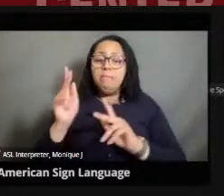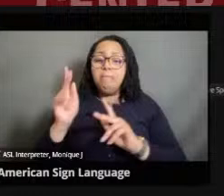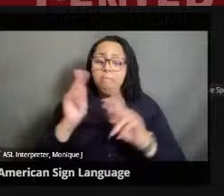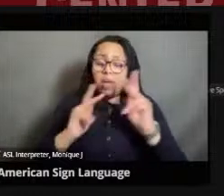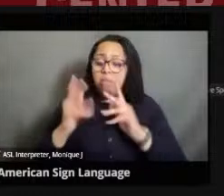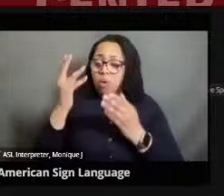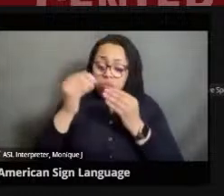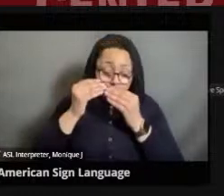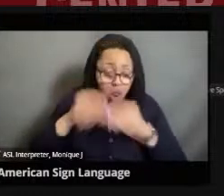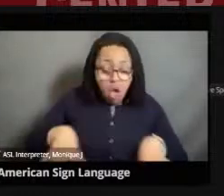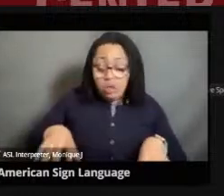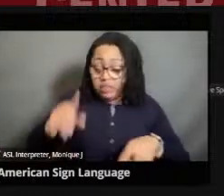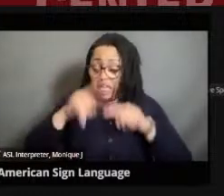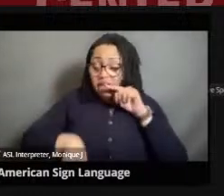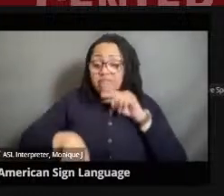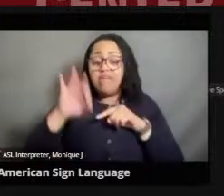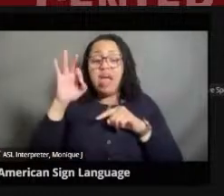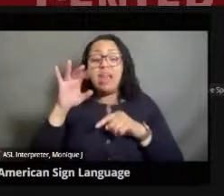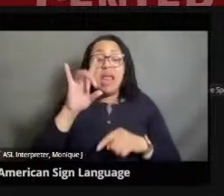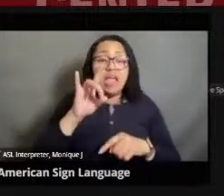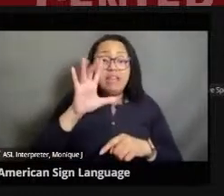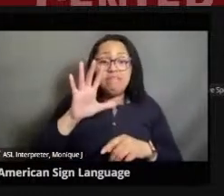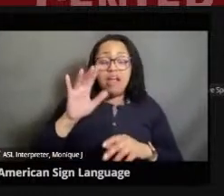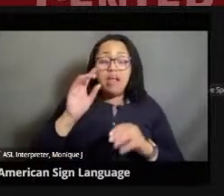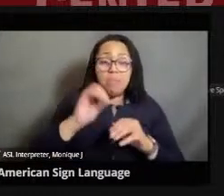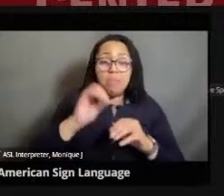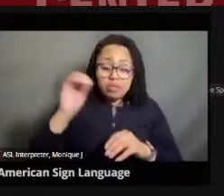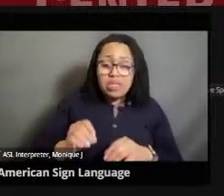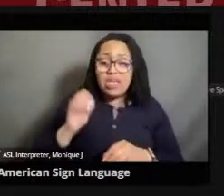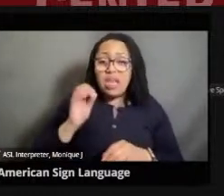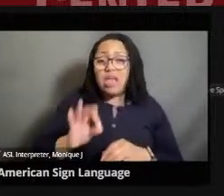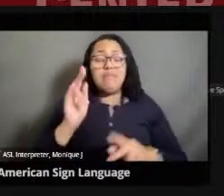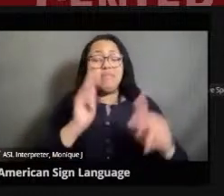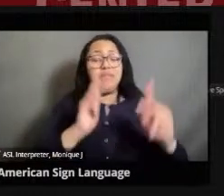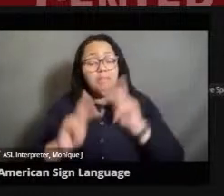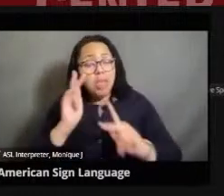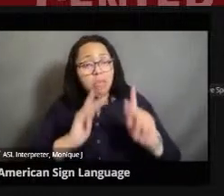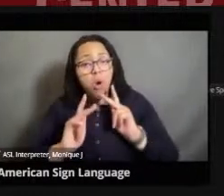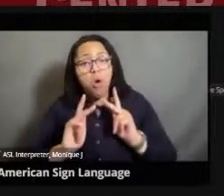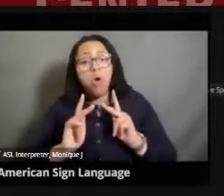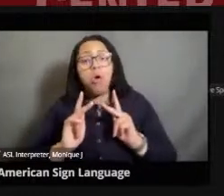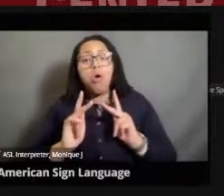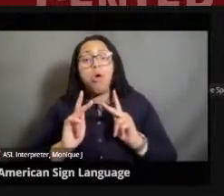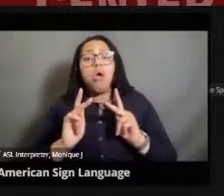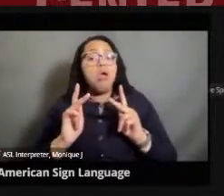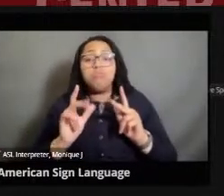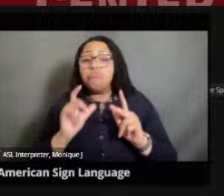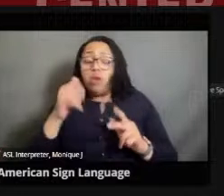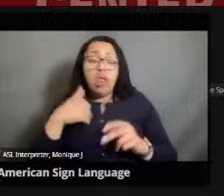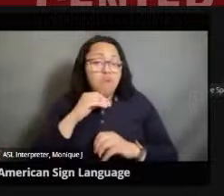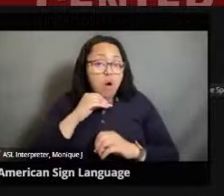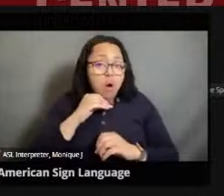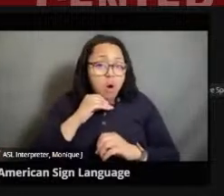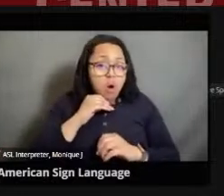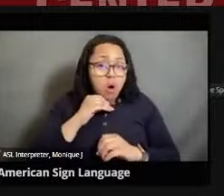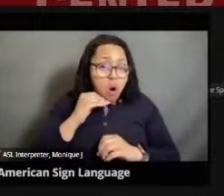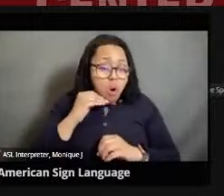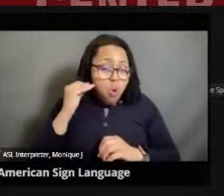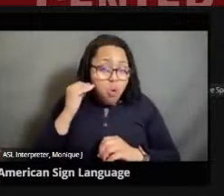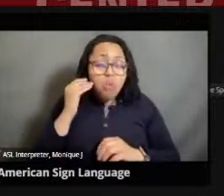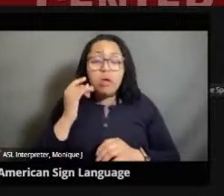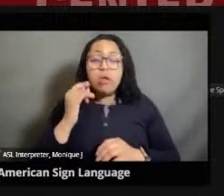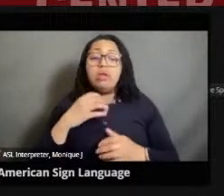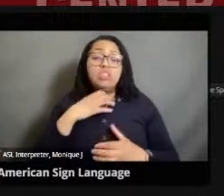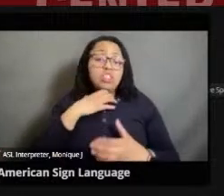85% of the population displaced and living amidst this raging famine and starvation. We cannot ignore the